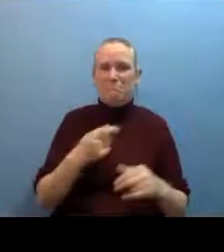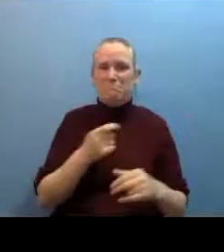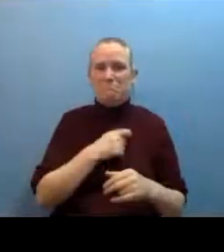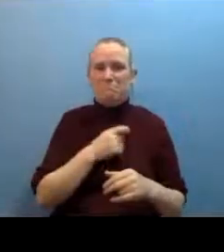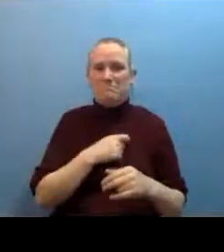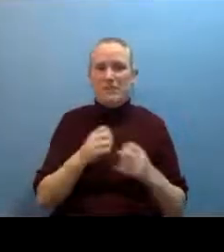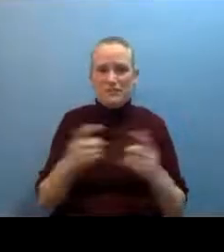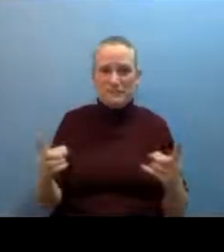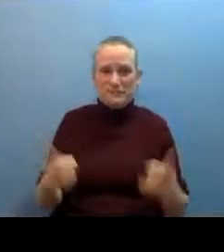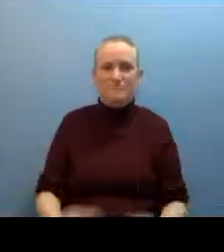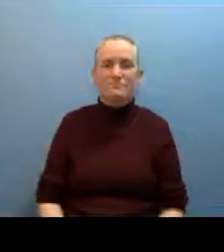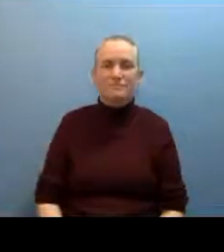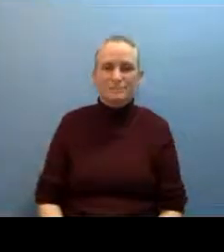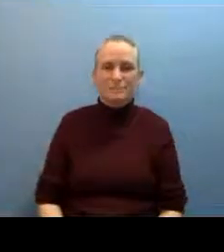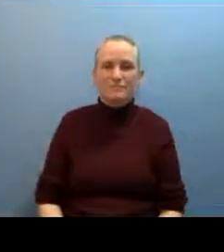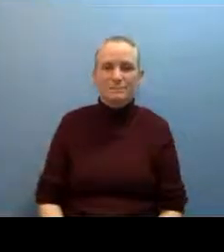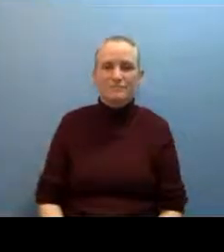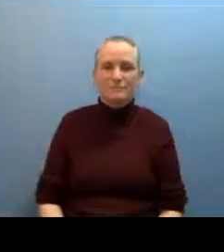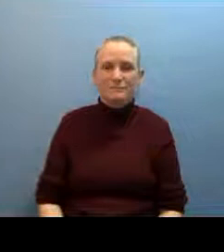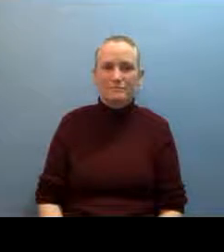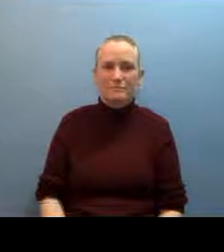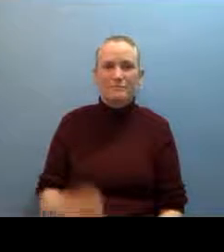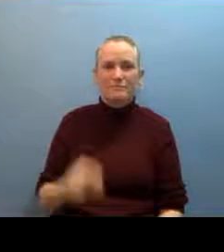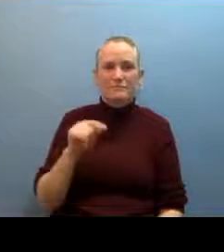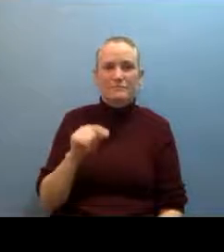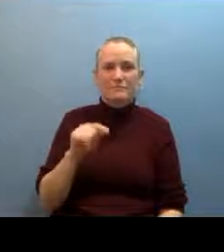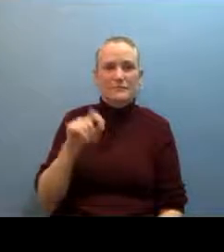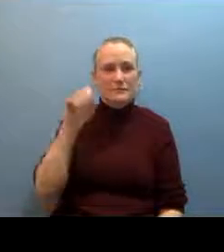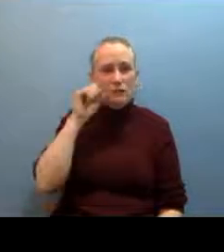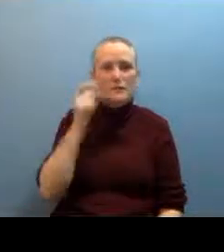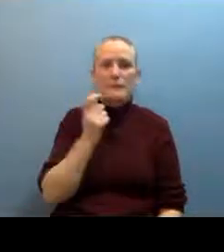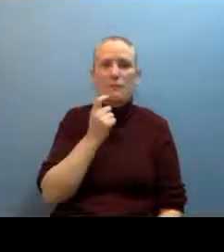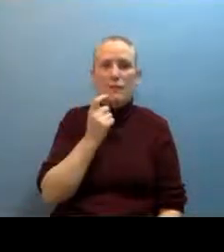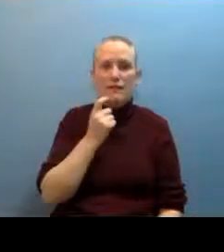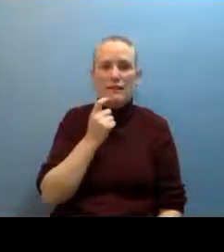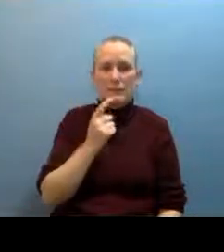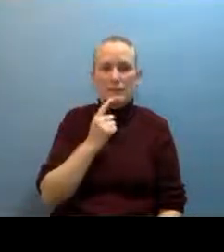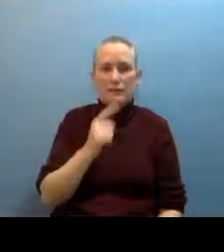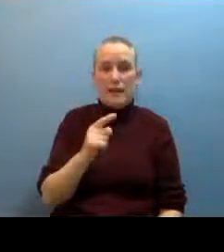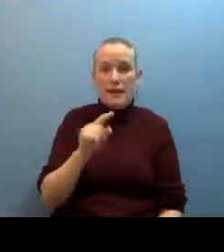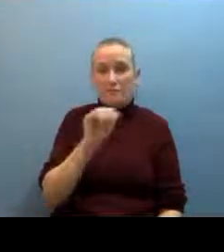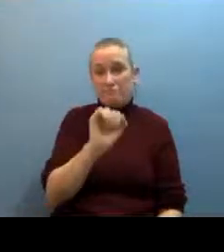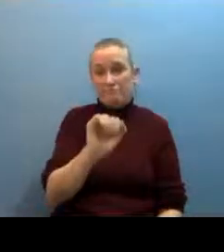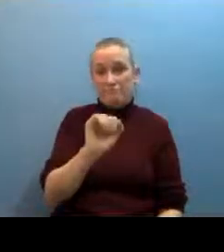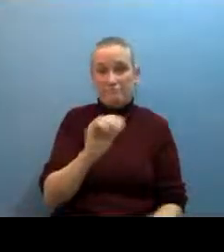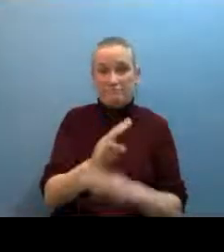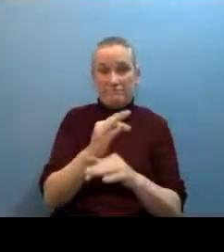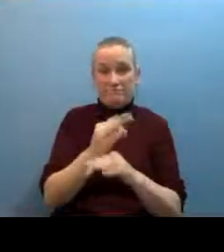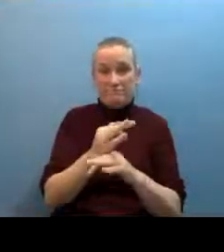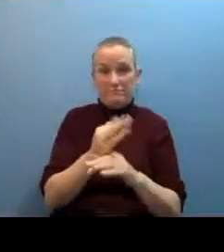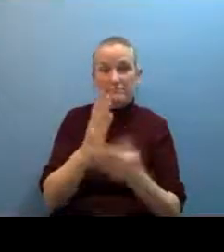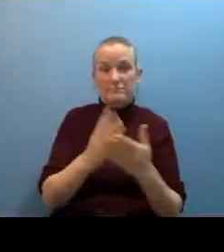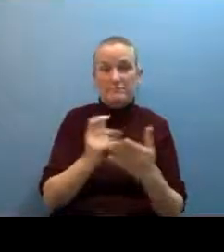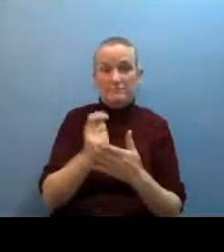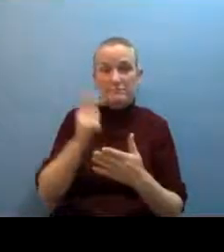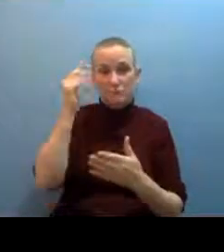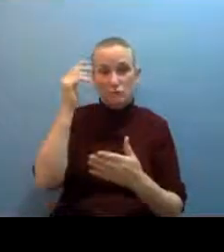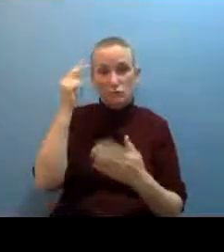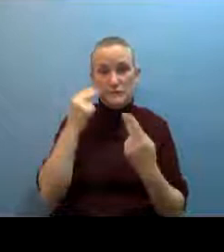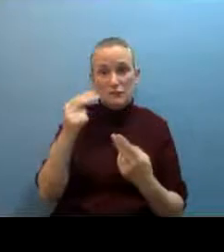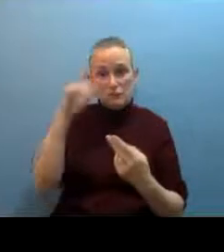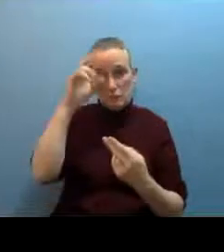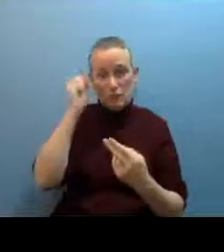everyone. This sounds really simple, but as a parent, sometimes we need to remind ourselves how to be a